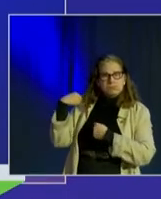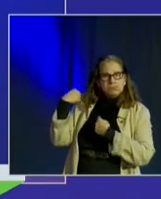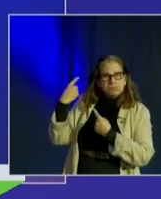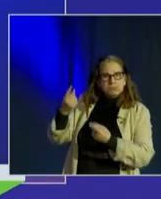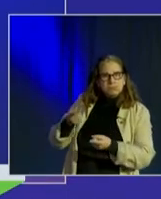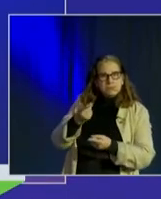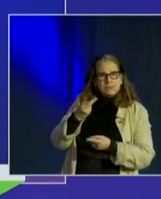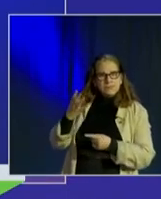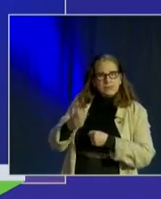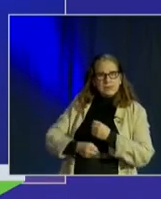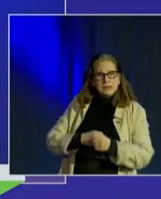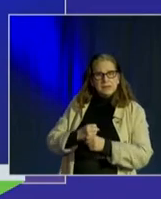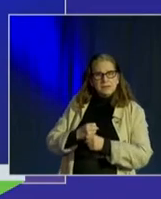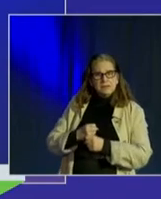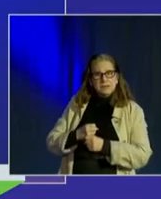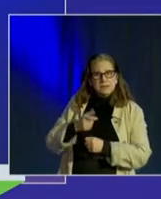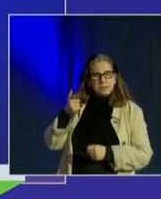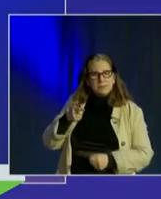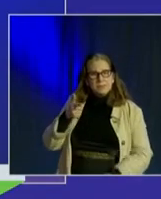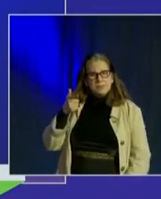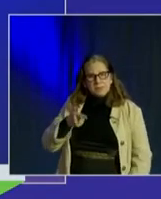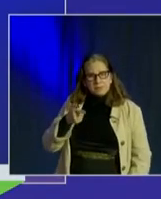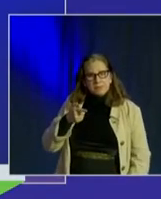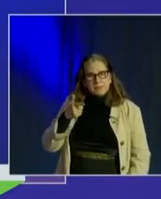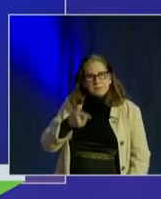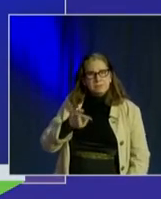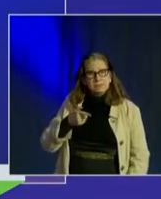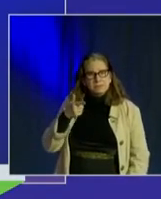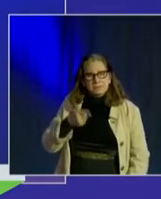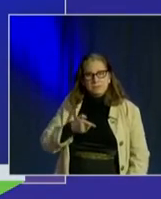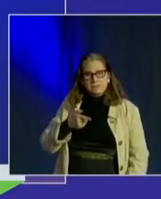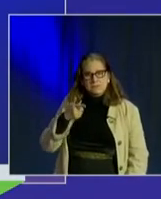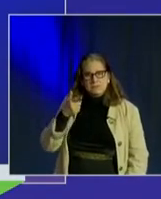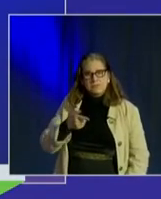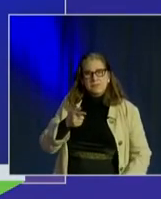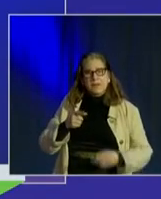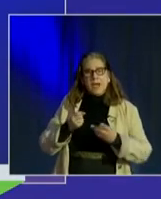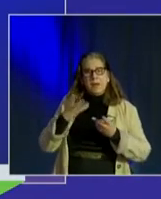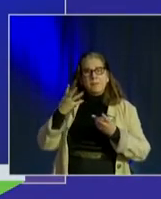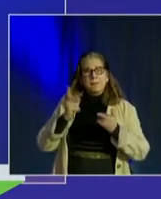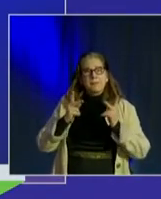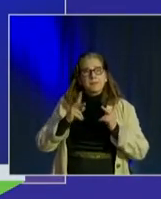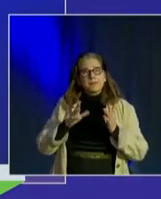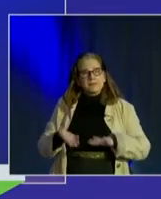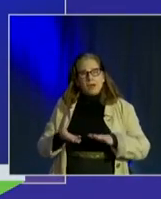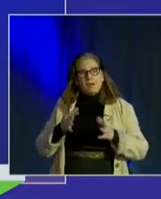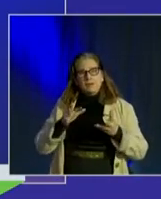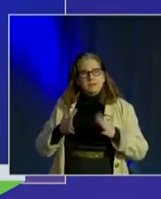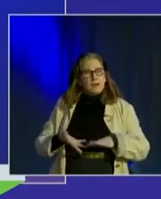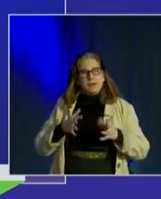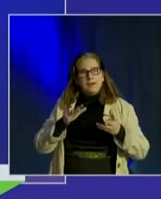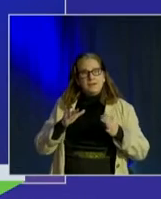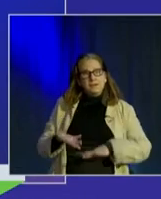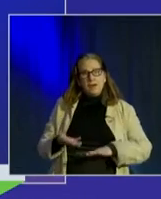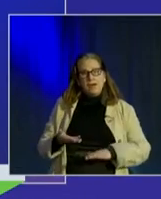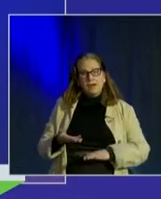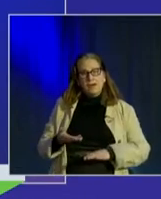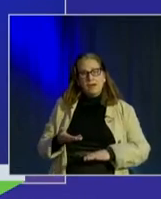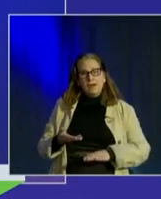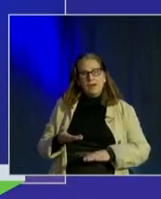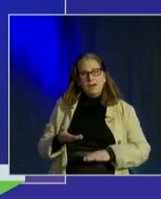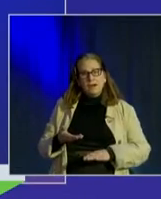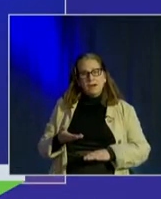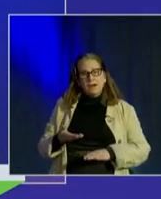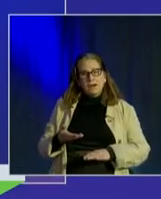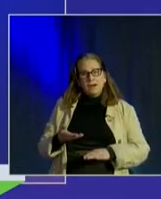of shots fired and the number of people killed. What we know through our